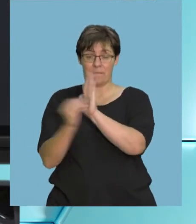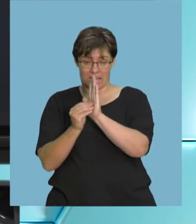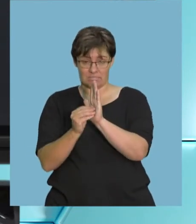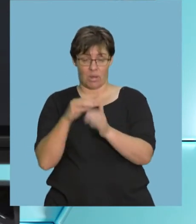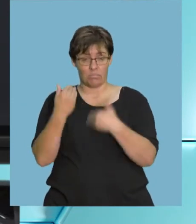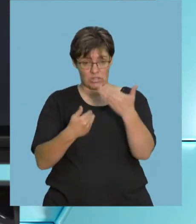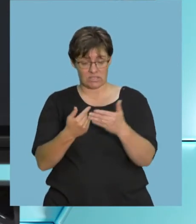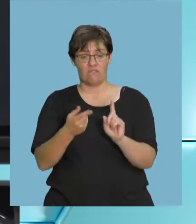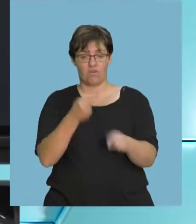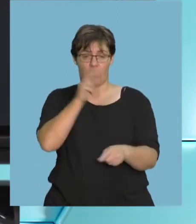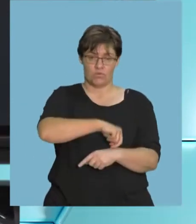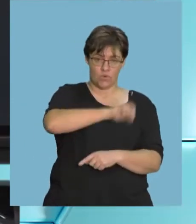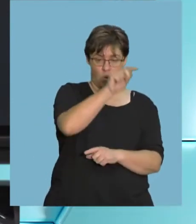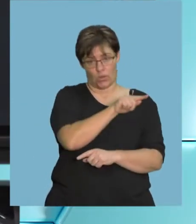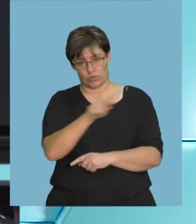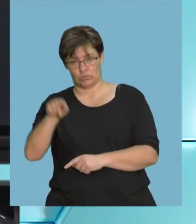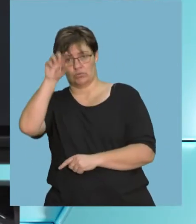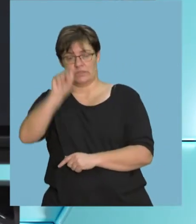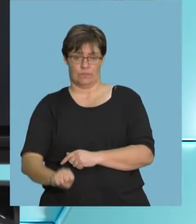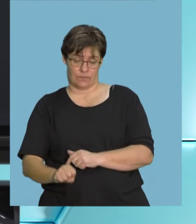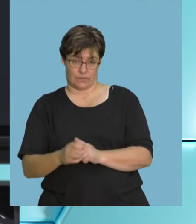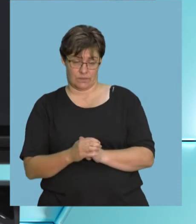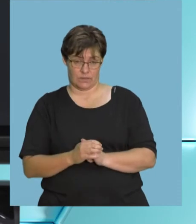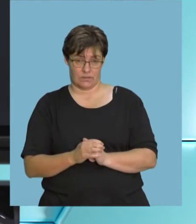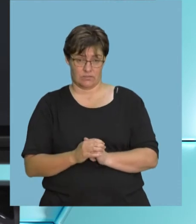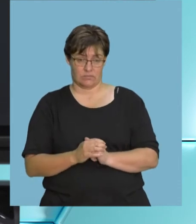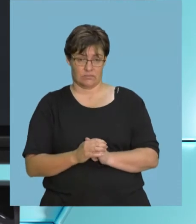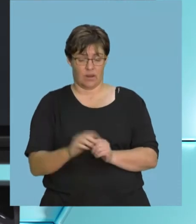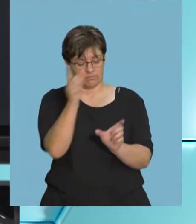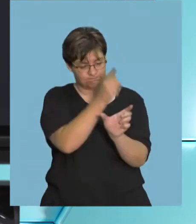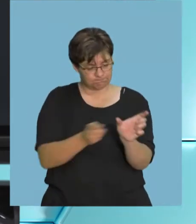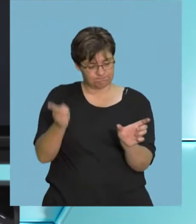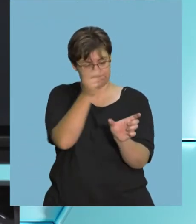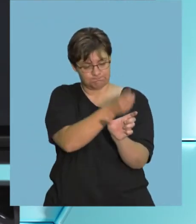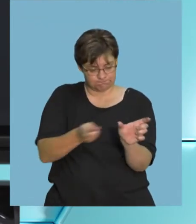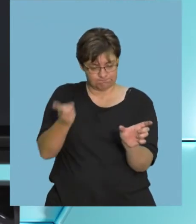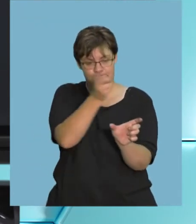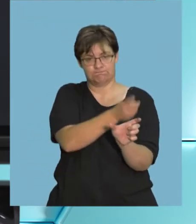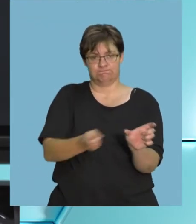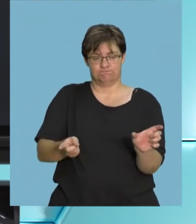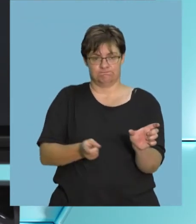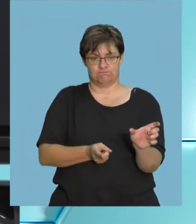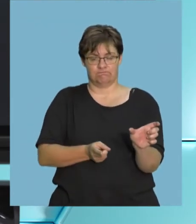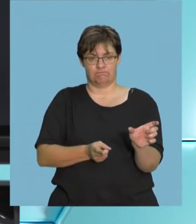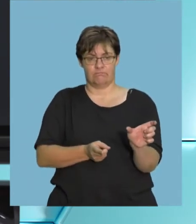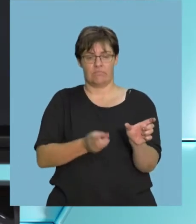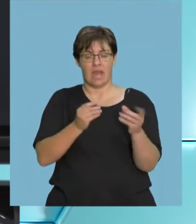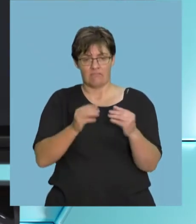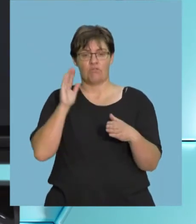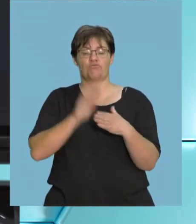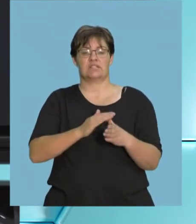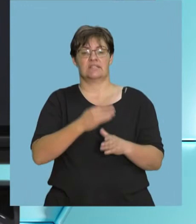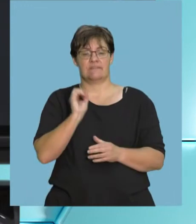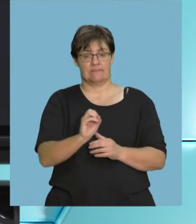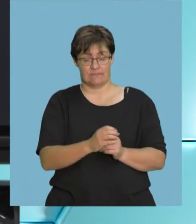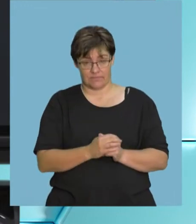process has to be done in such a way that this pin is stroked on the magnet, in the north-south